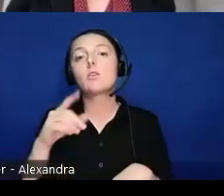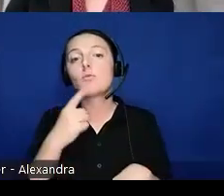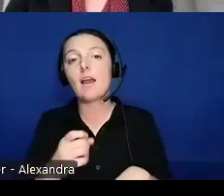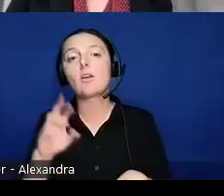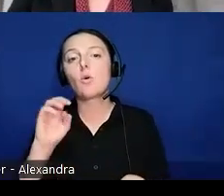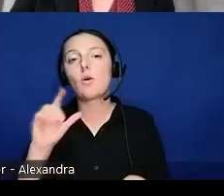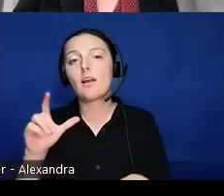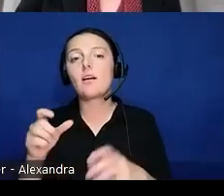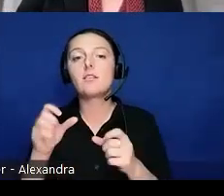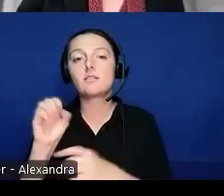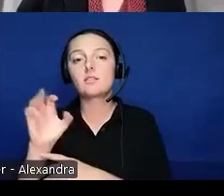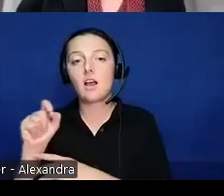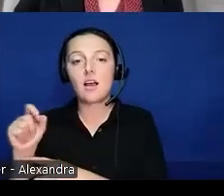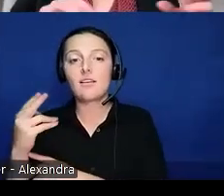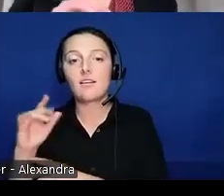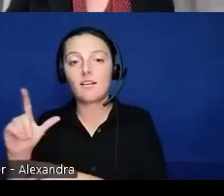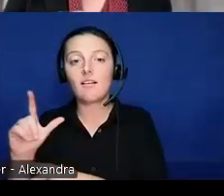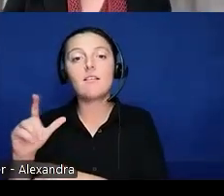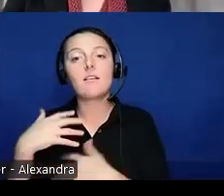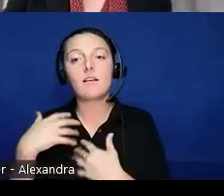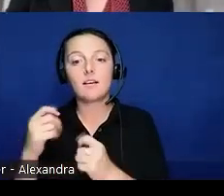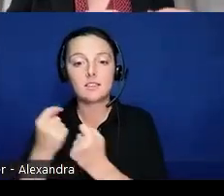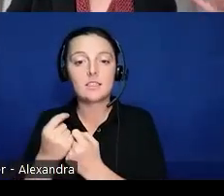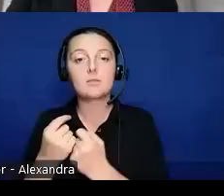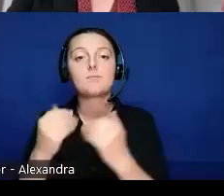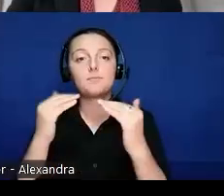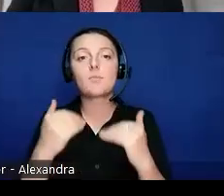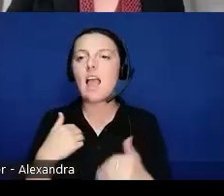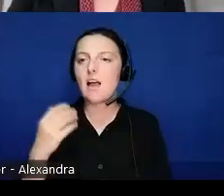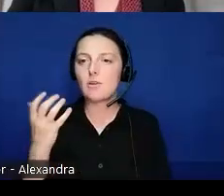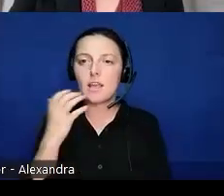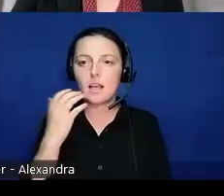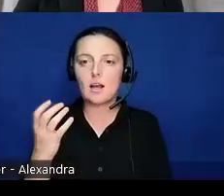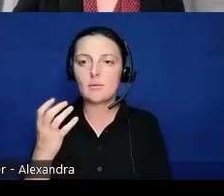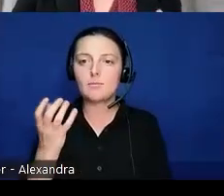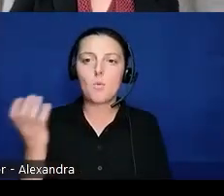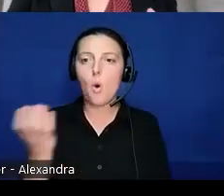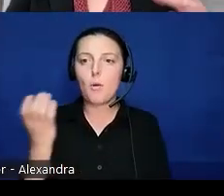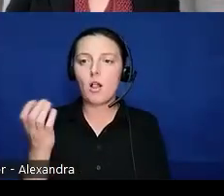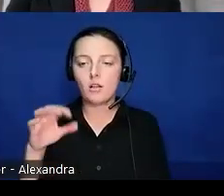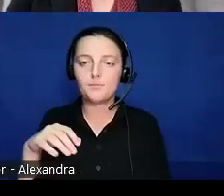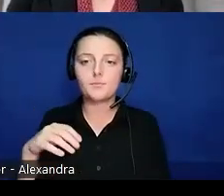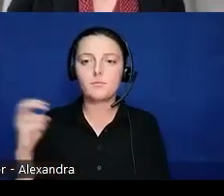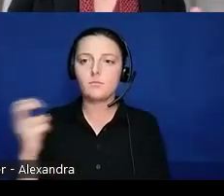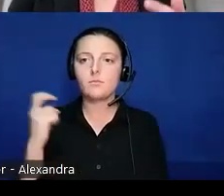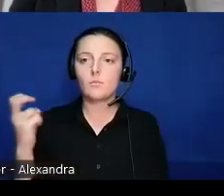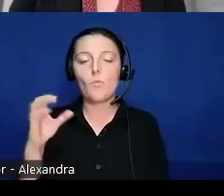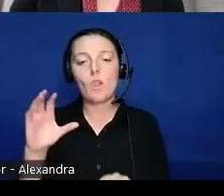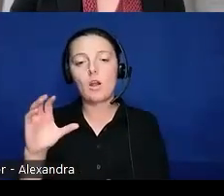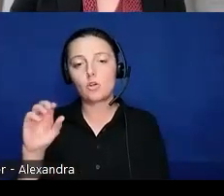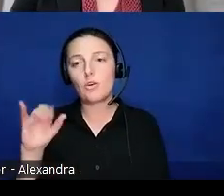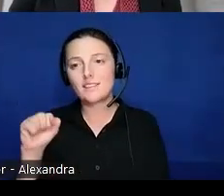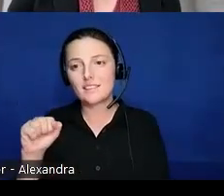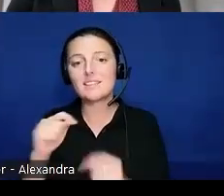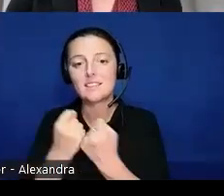also associated with Yale. There was a mobile crisis team, but didn't do outreach and engagement work. Then we had the outreach and engagement folks that